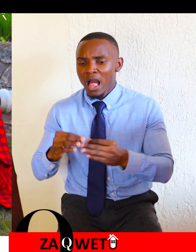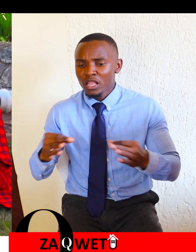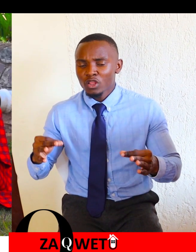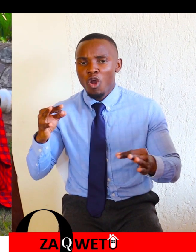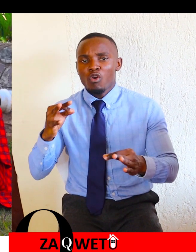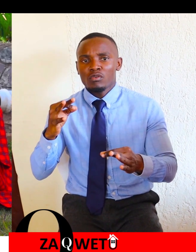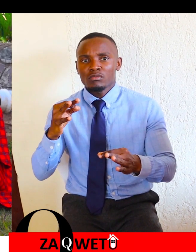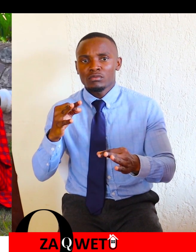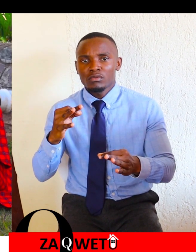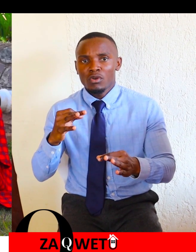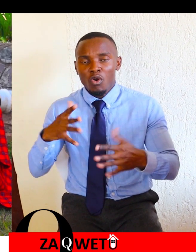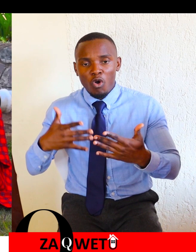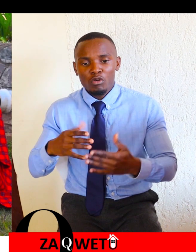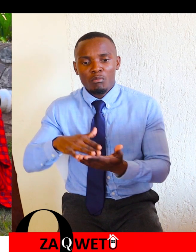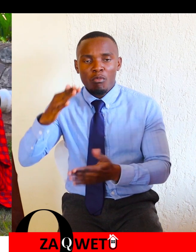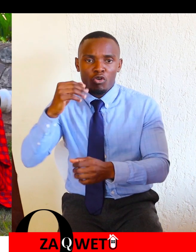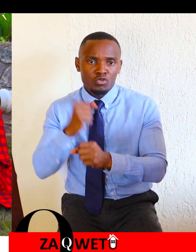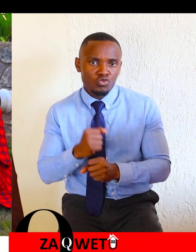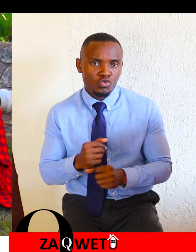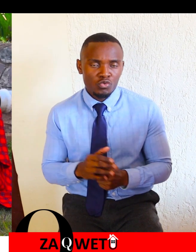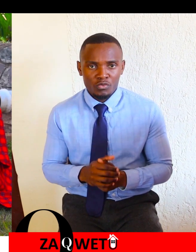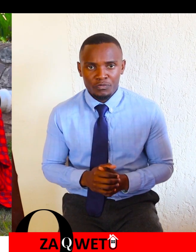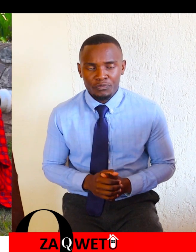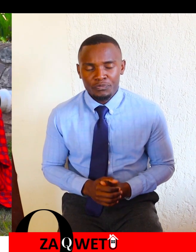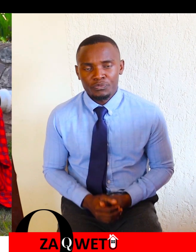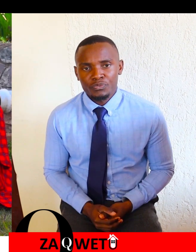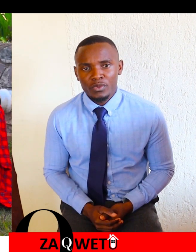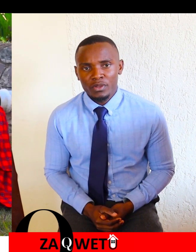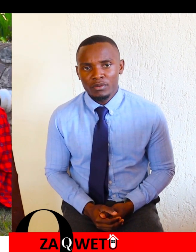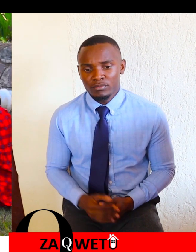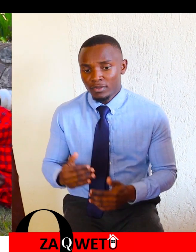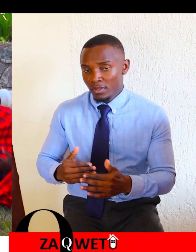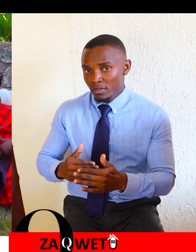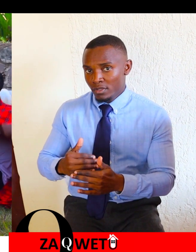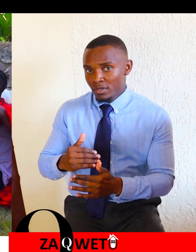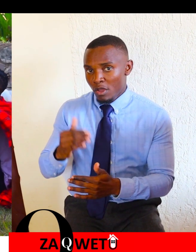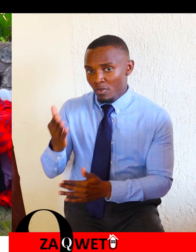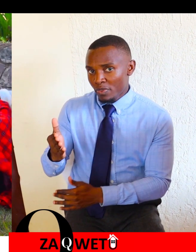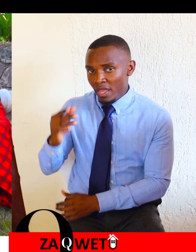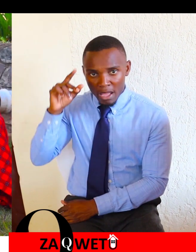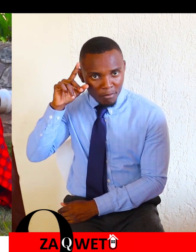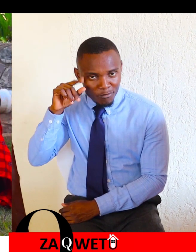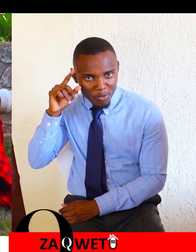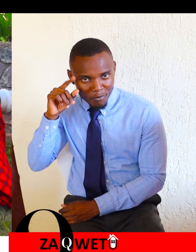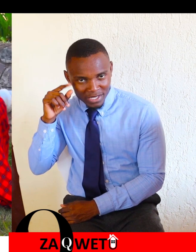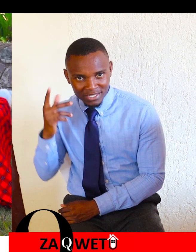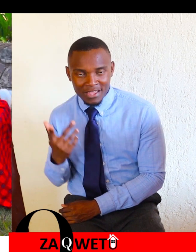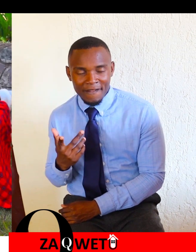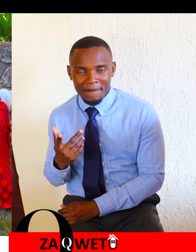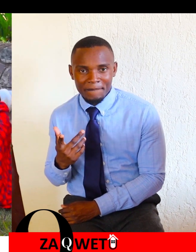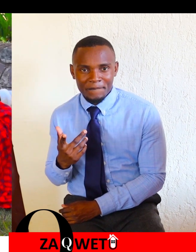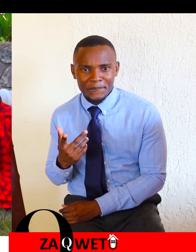still have a long way to go as far as inclusion is concerned. My take. Bwana James, Naam. Kule